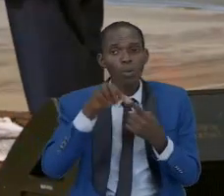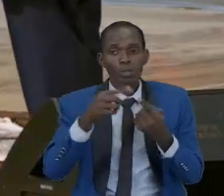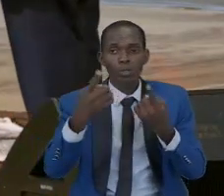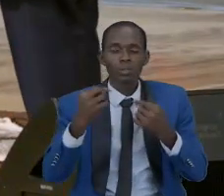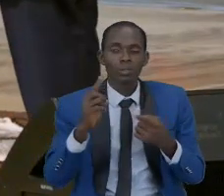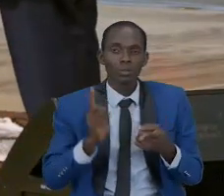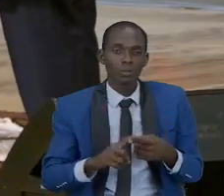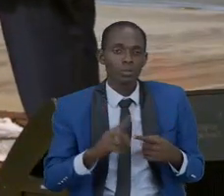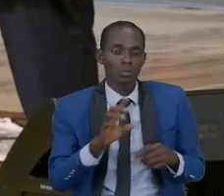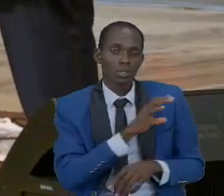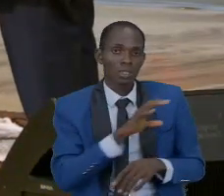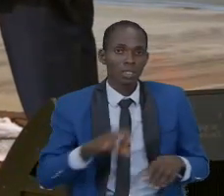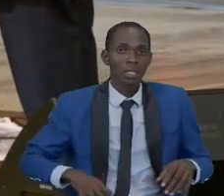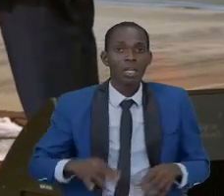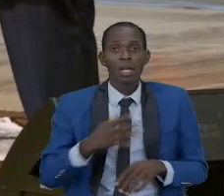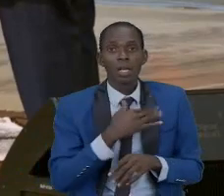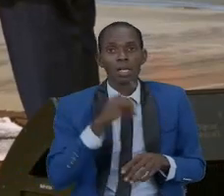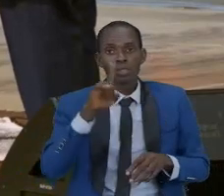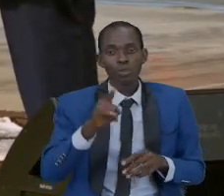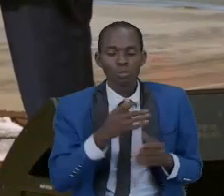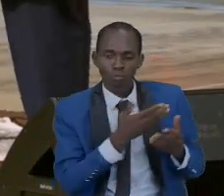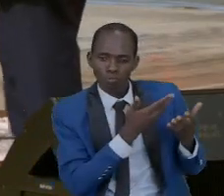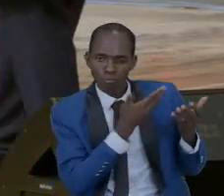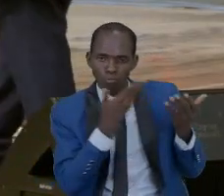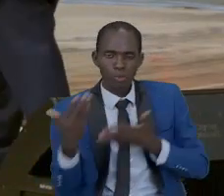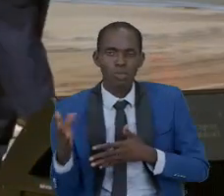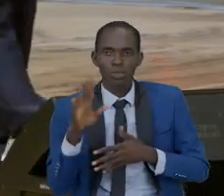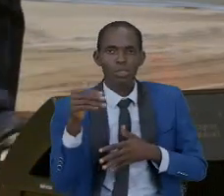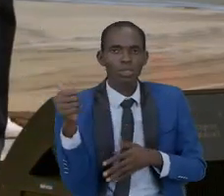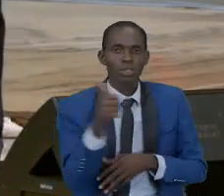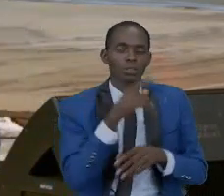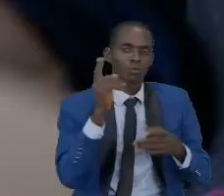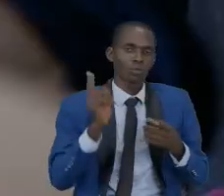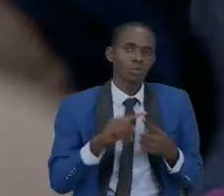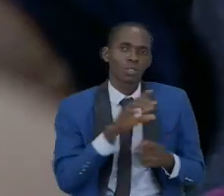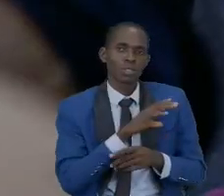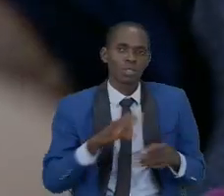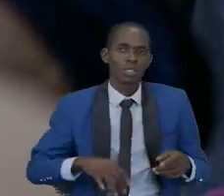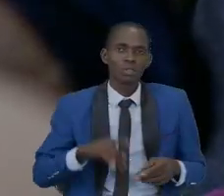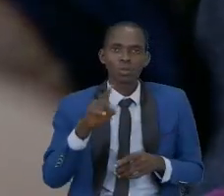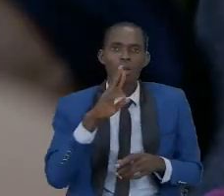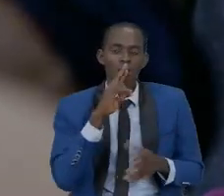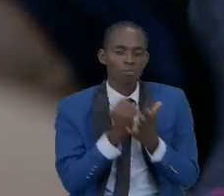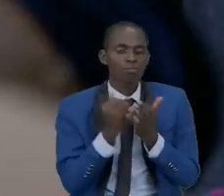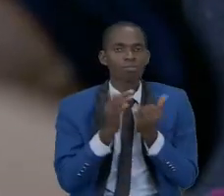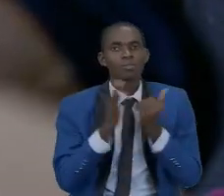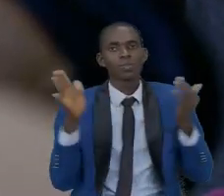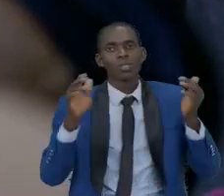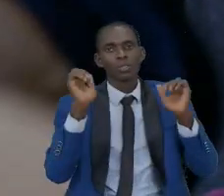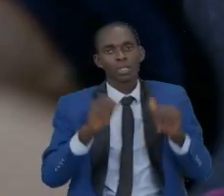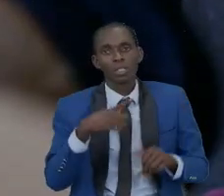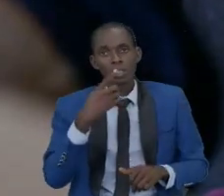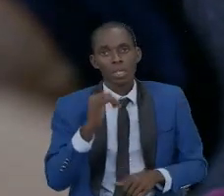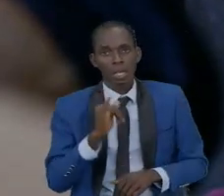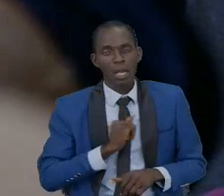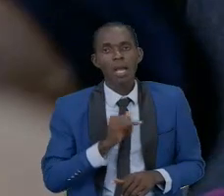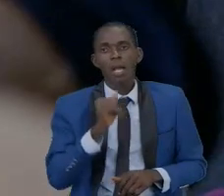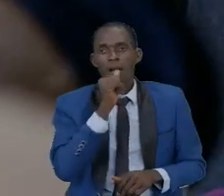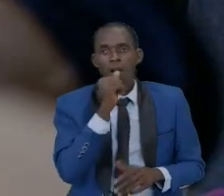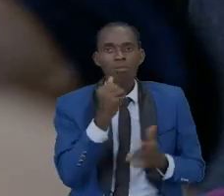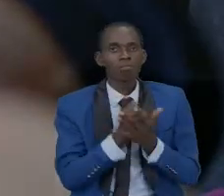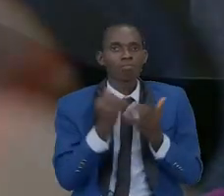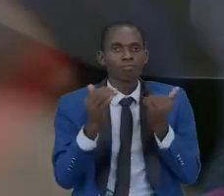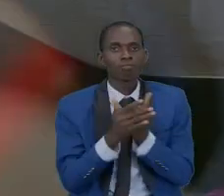and you stretch yourself on the cross of Christ and you're crucified and you can say I am